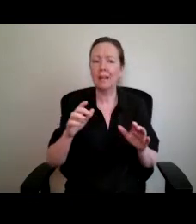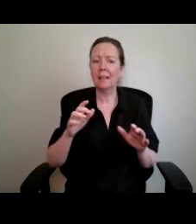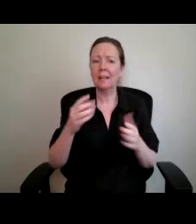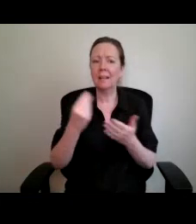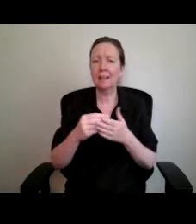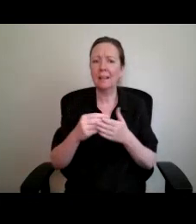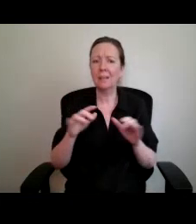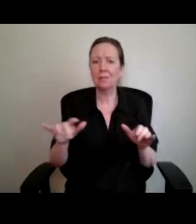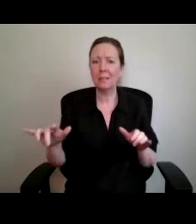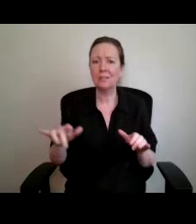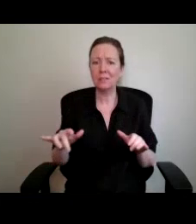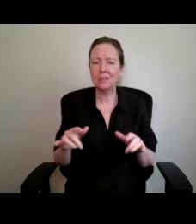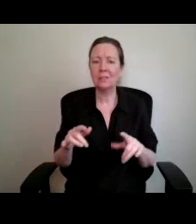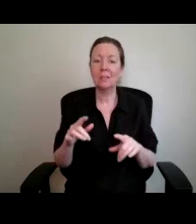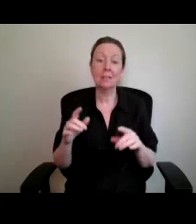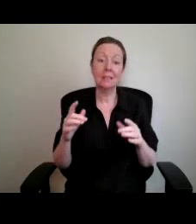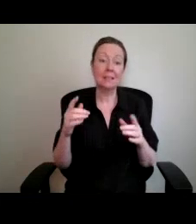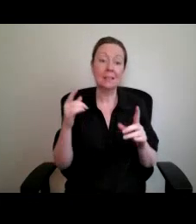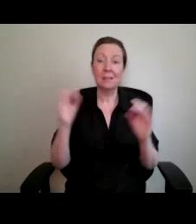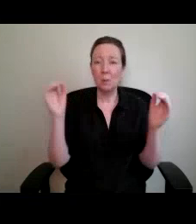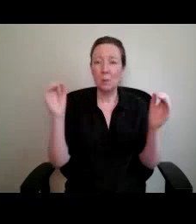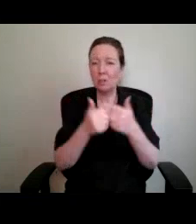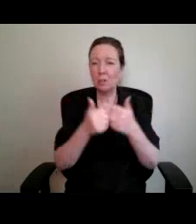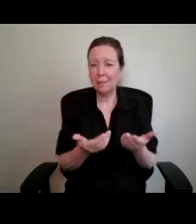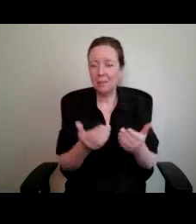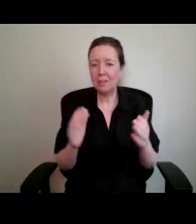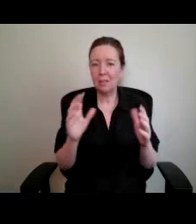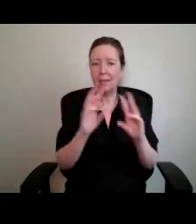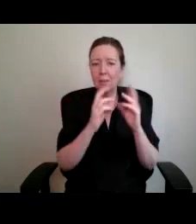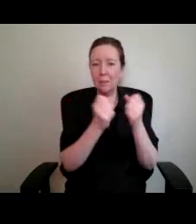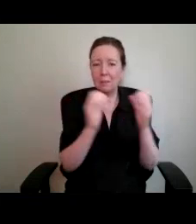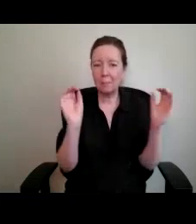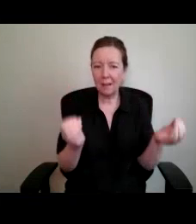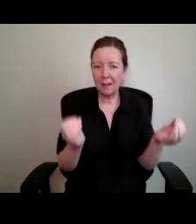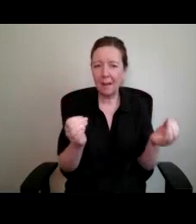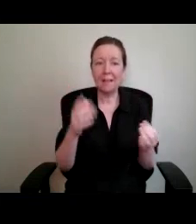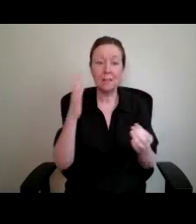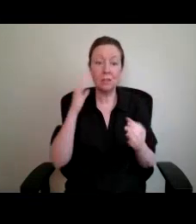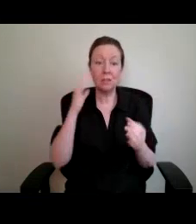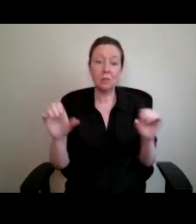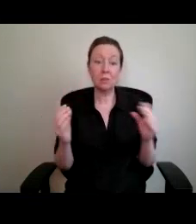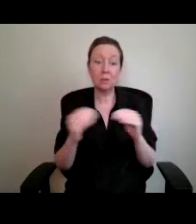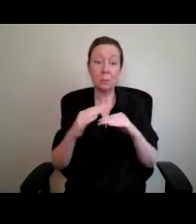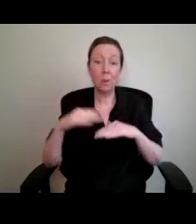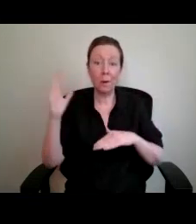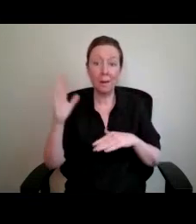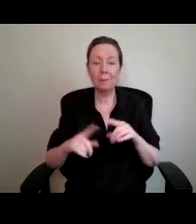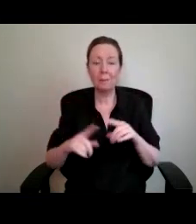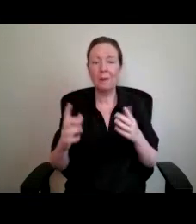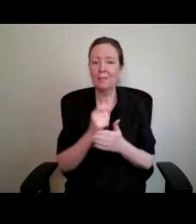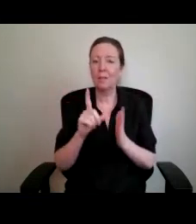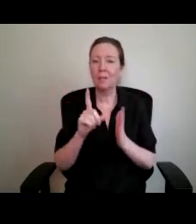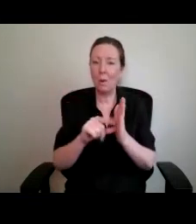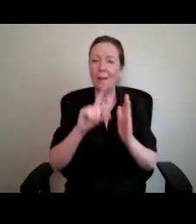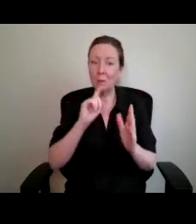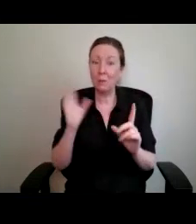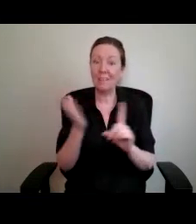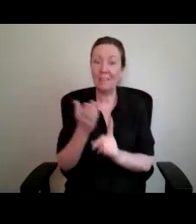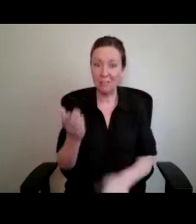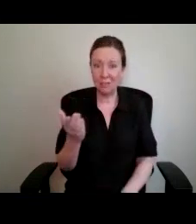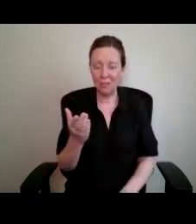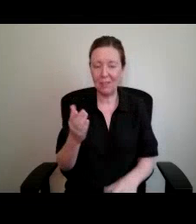was getting to the point where there was no challenge here at the workshop, and she knew she could do more, but it took a while to convince her